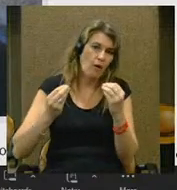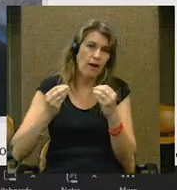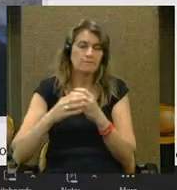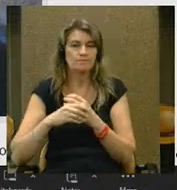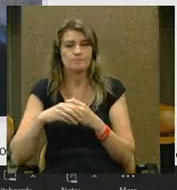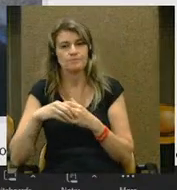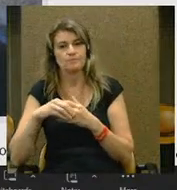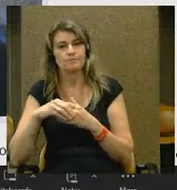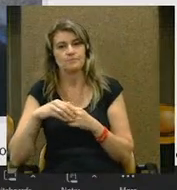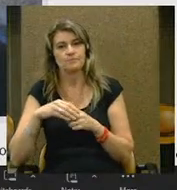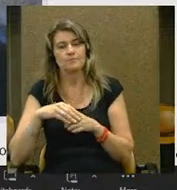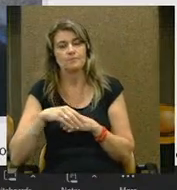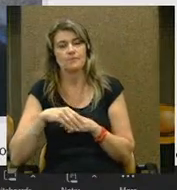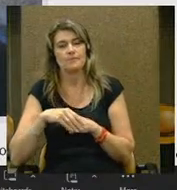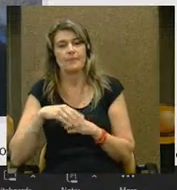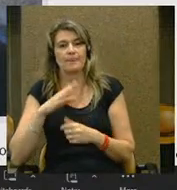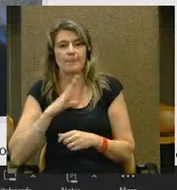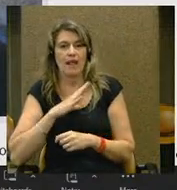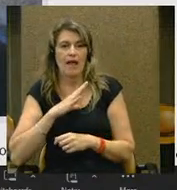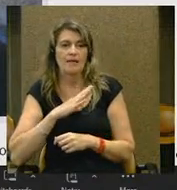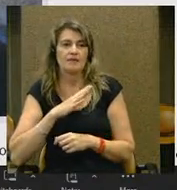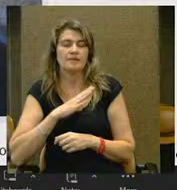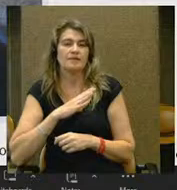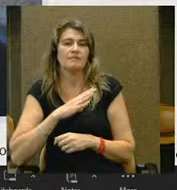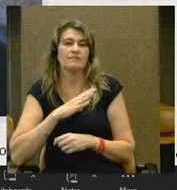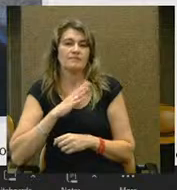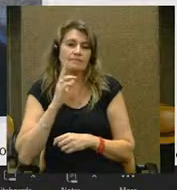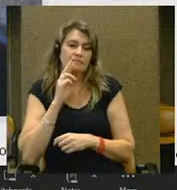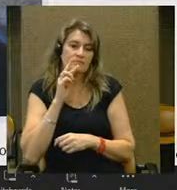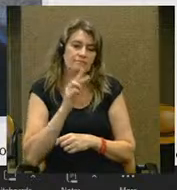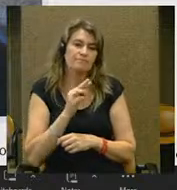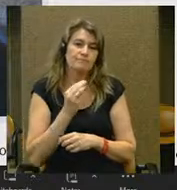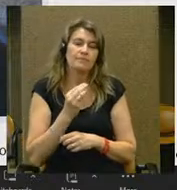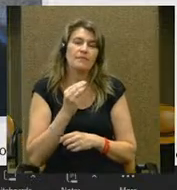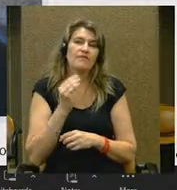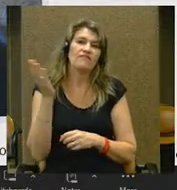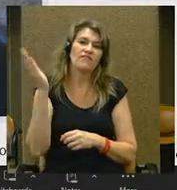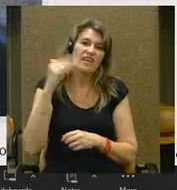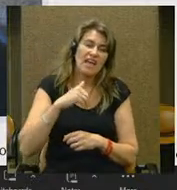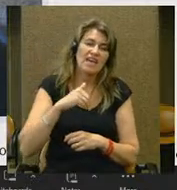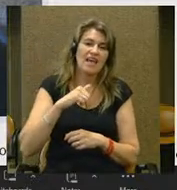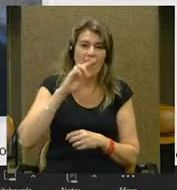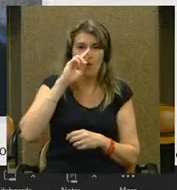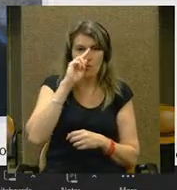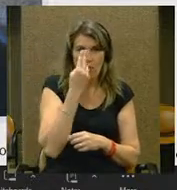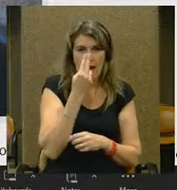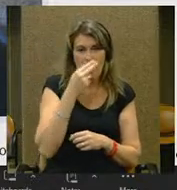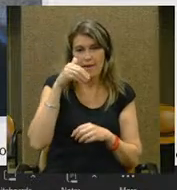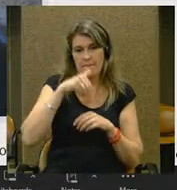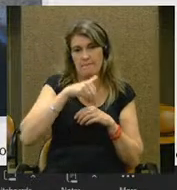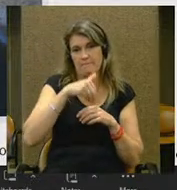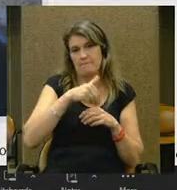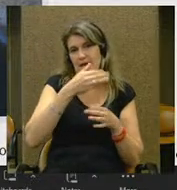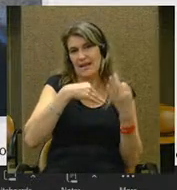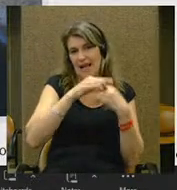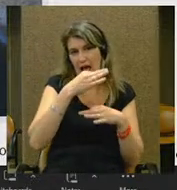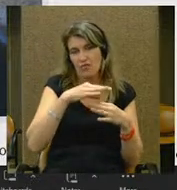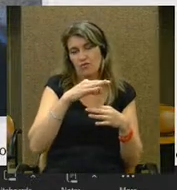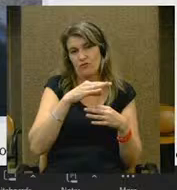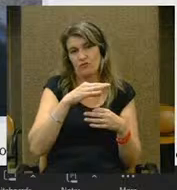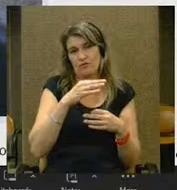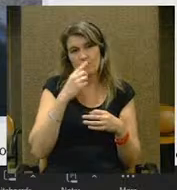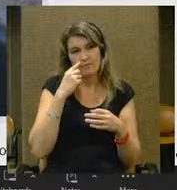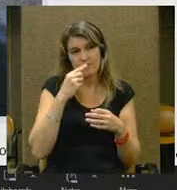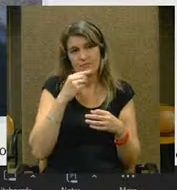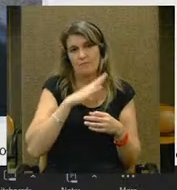unique synthetic opioid is now hitting certain markets in Uruguay or in other places, then you can begin, taking action on that, creating